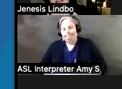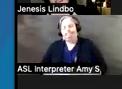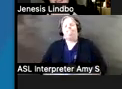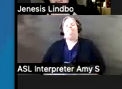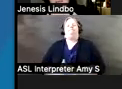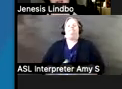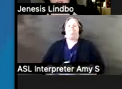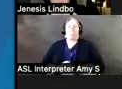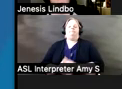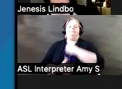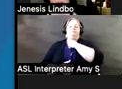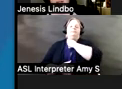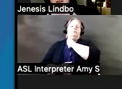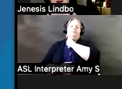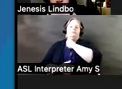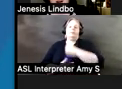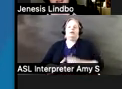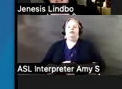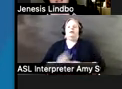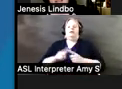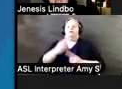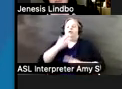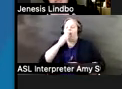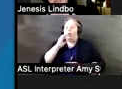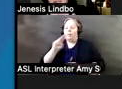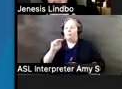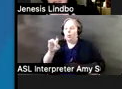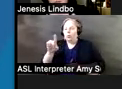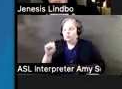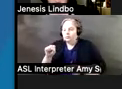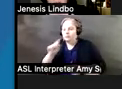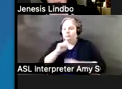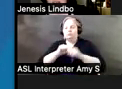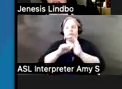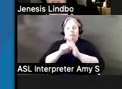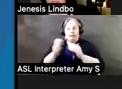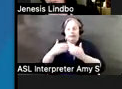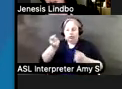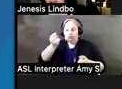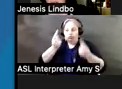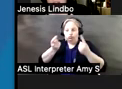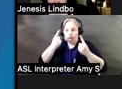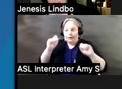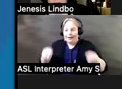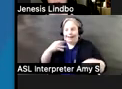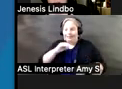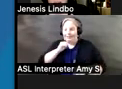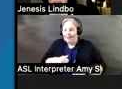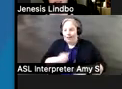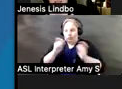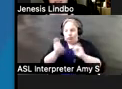Looking at the use of color modes, are symbols easy to interpret And if not, can they be